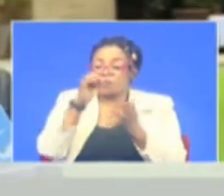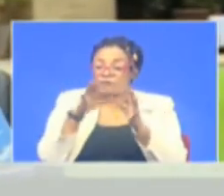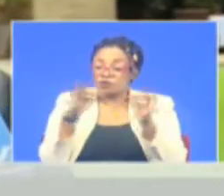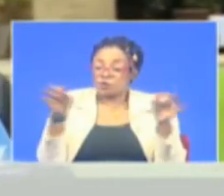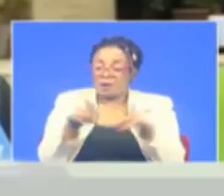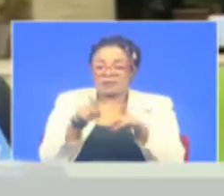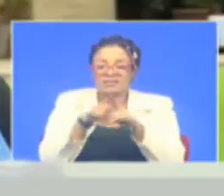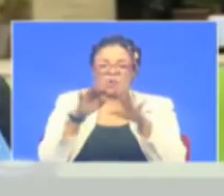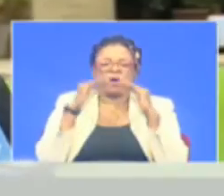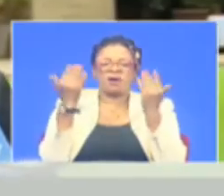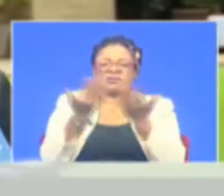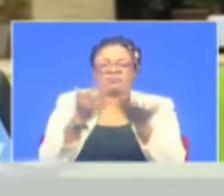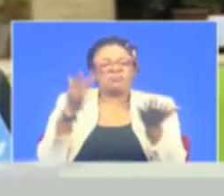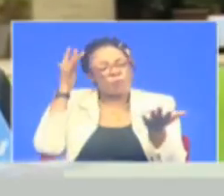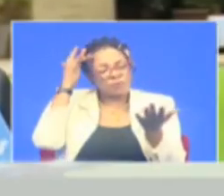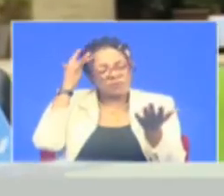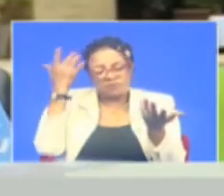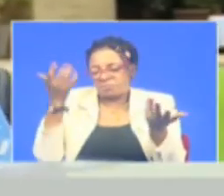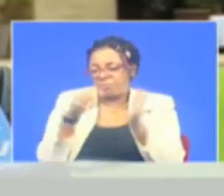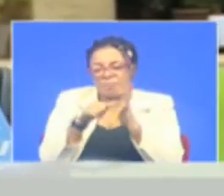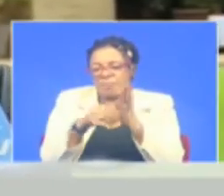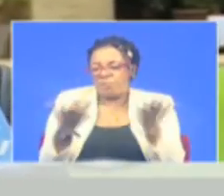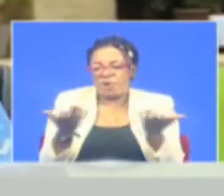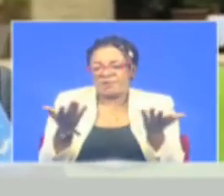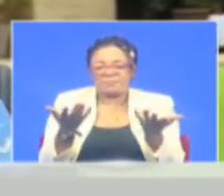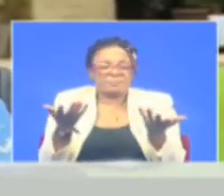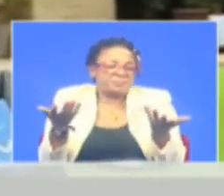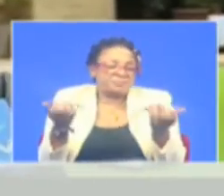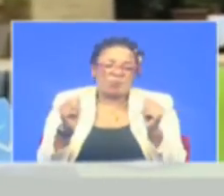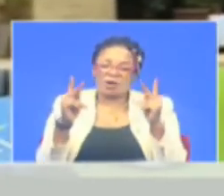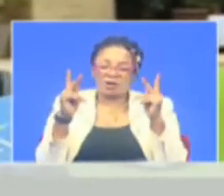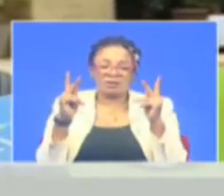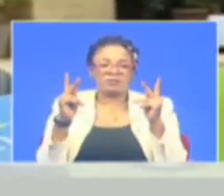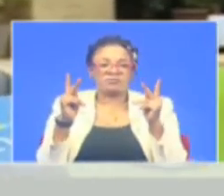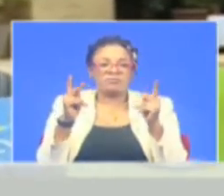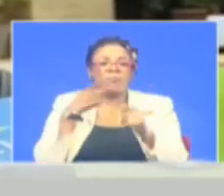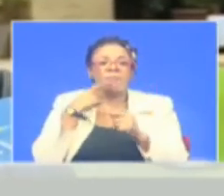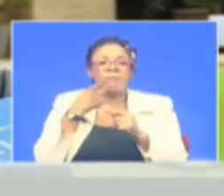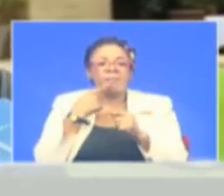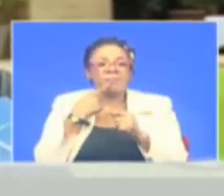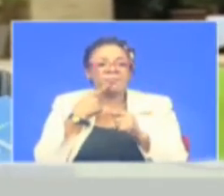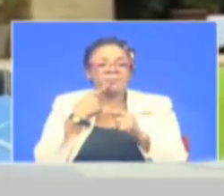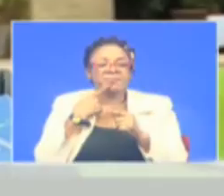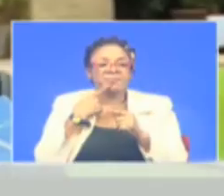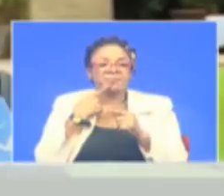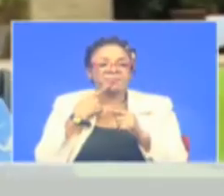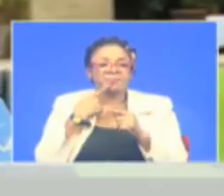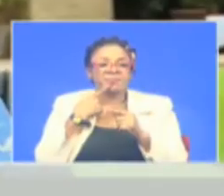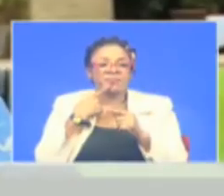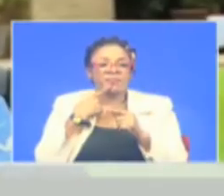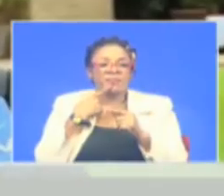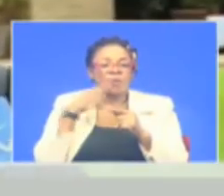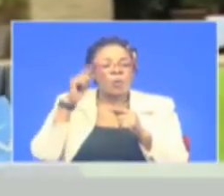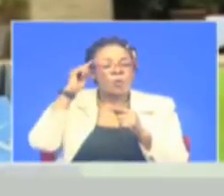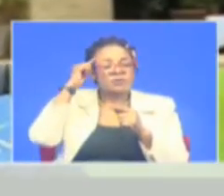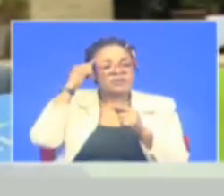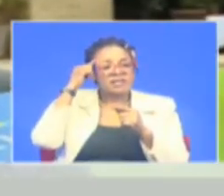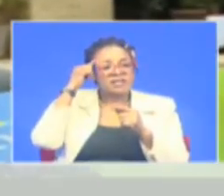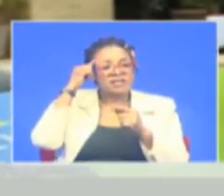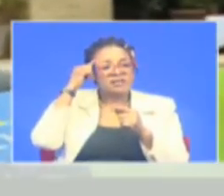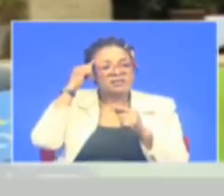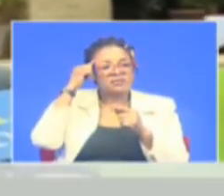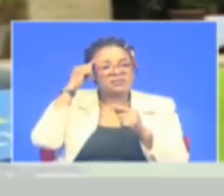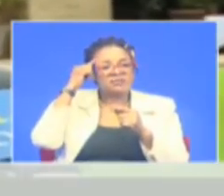any problem with it. Because saying as far as possible, you know, think